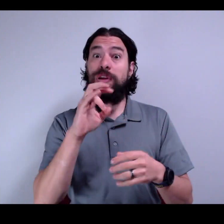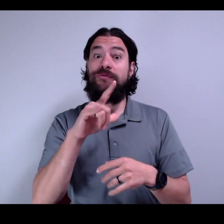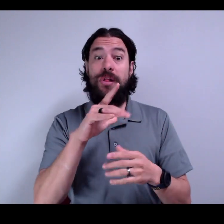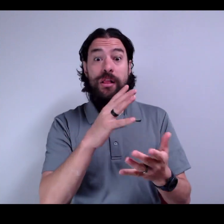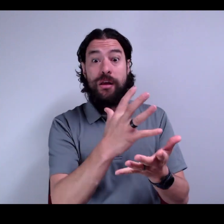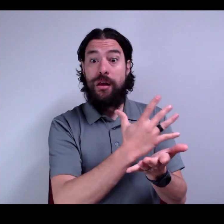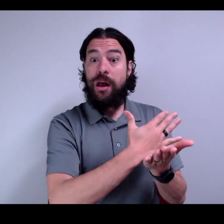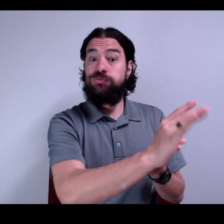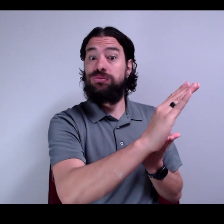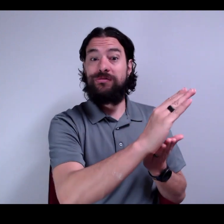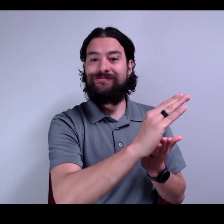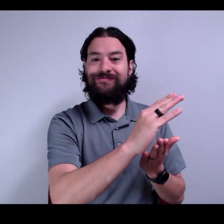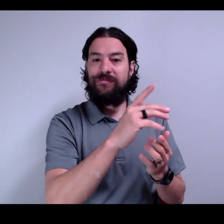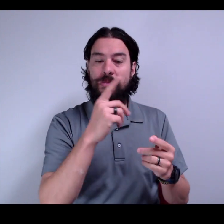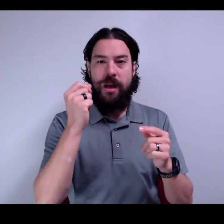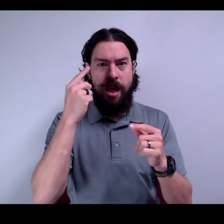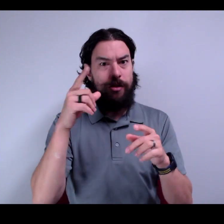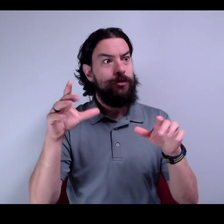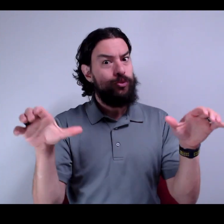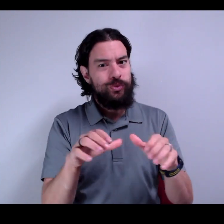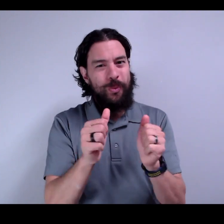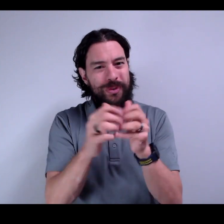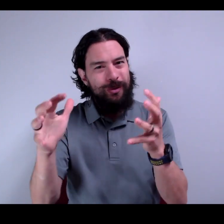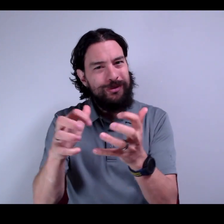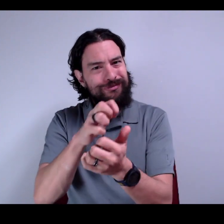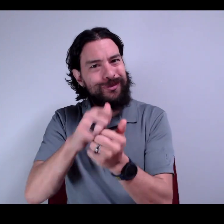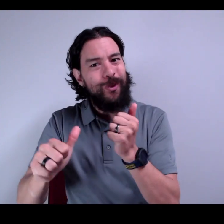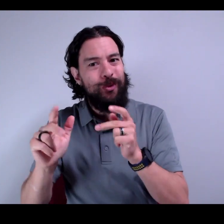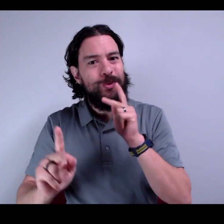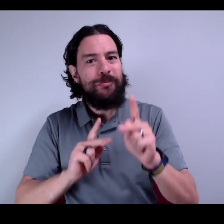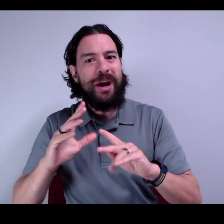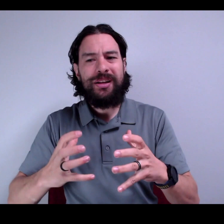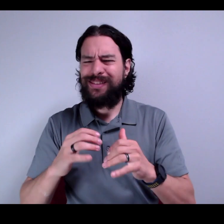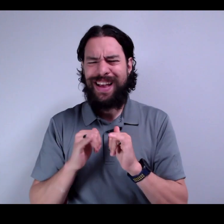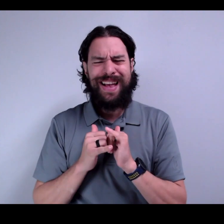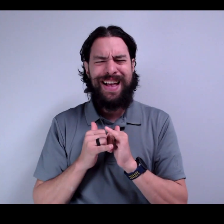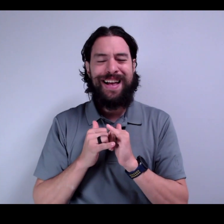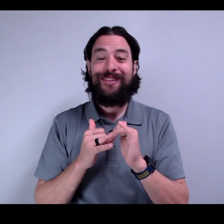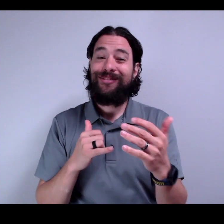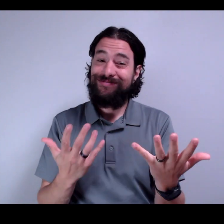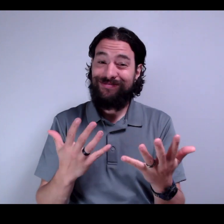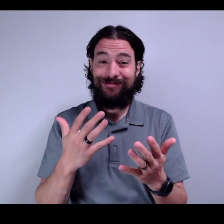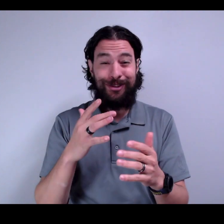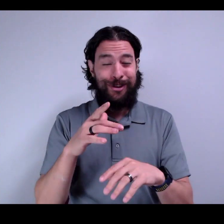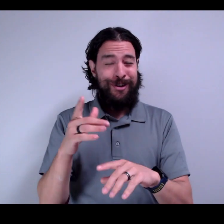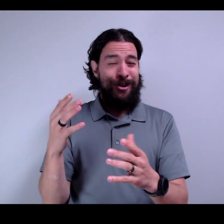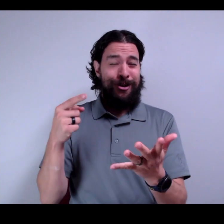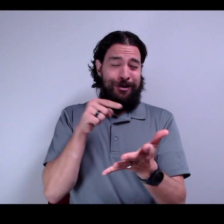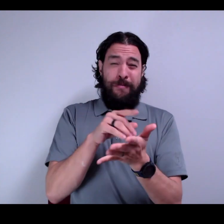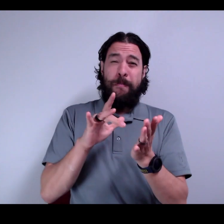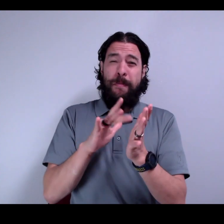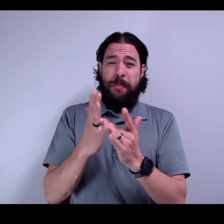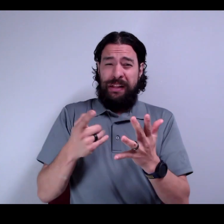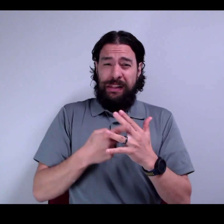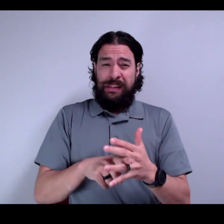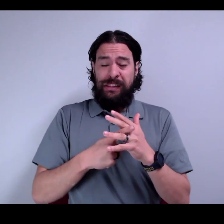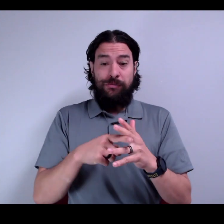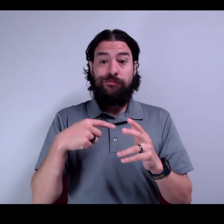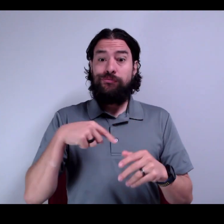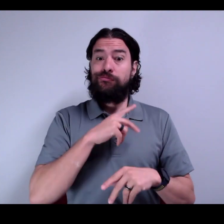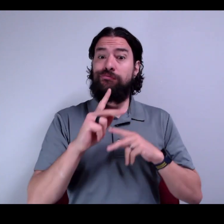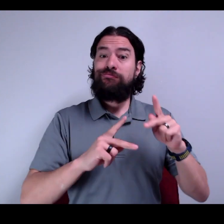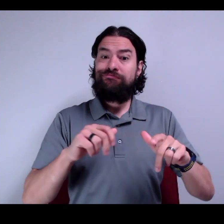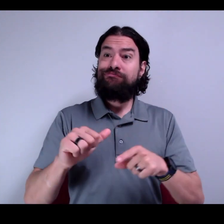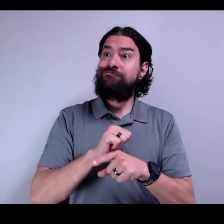he's going to do it without destroying humanity. So how is he going to do that? Well, early in the story of the Bible, we're introduced to